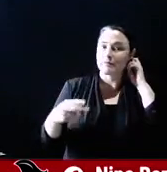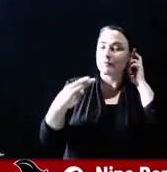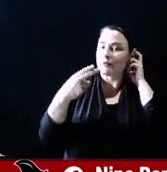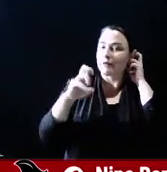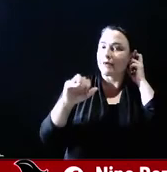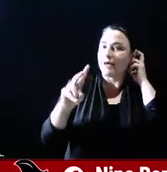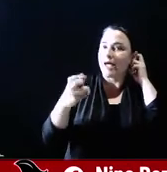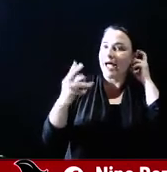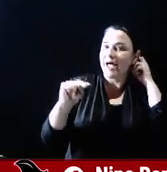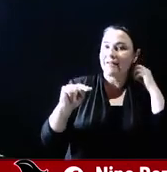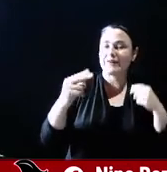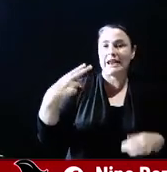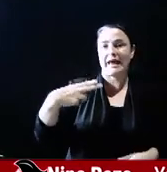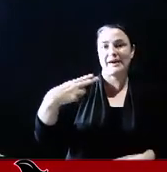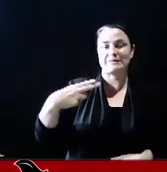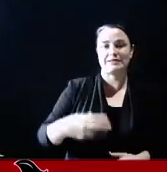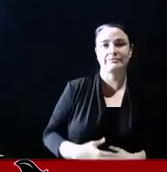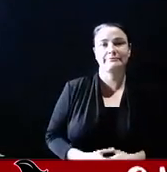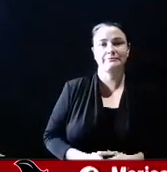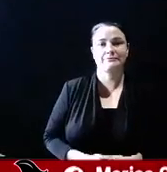Heaven Simone Hampton.